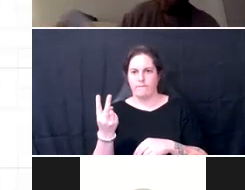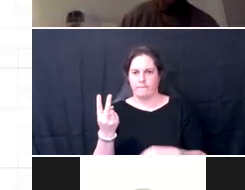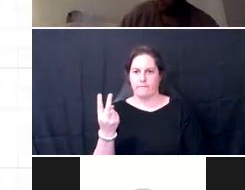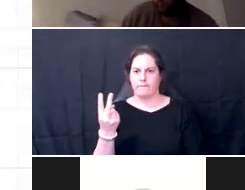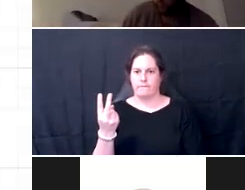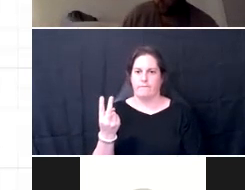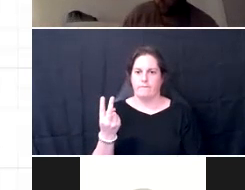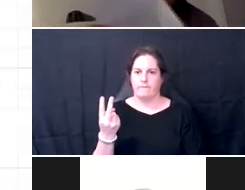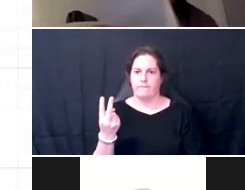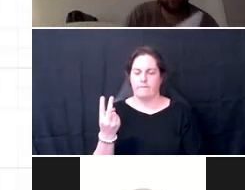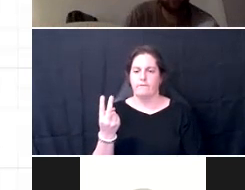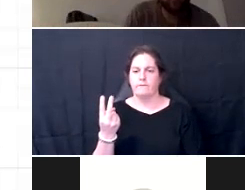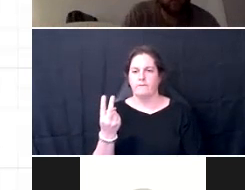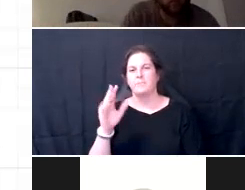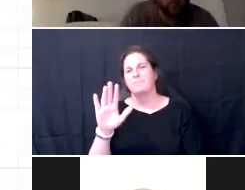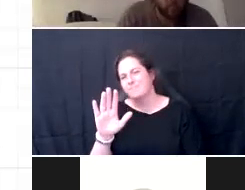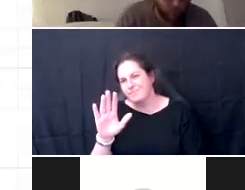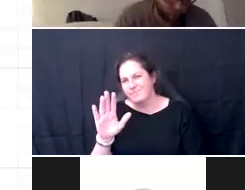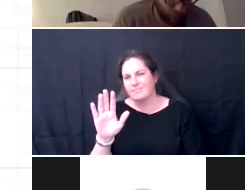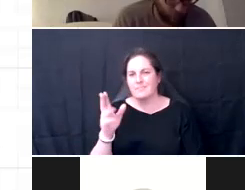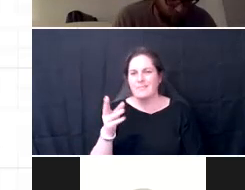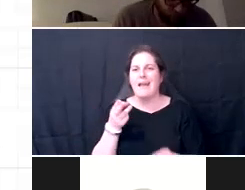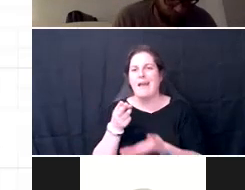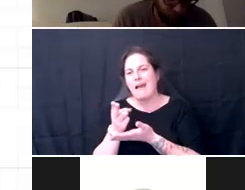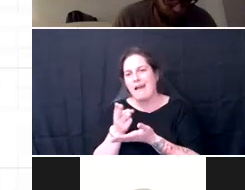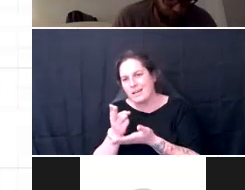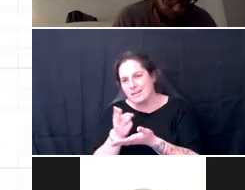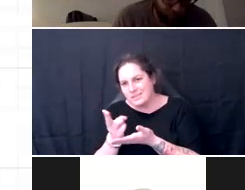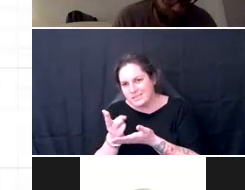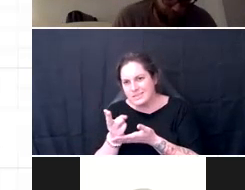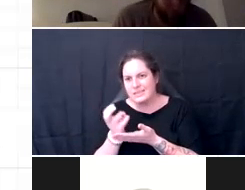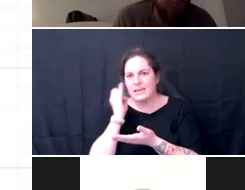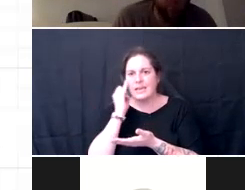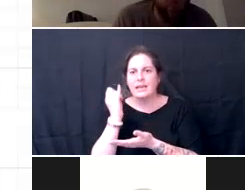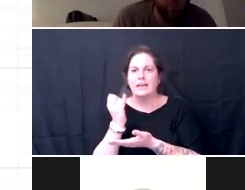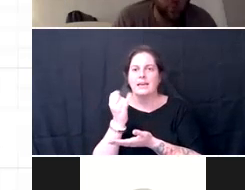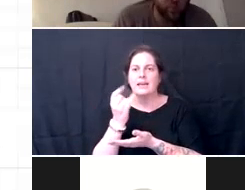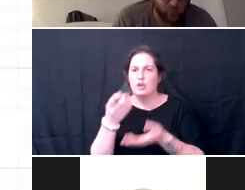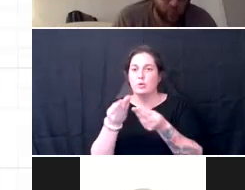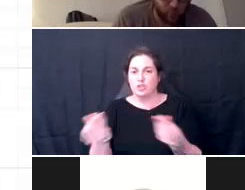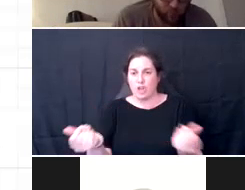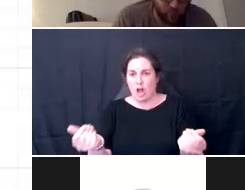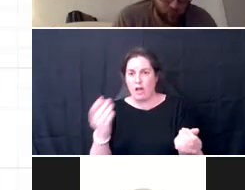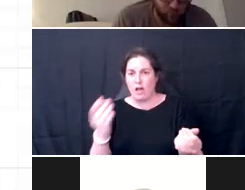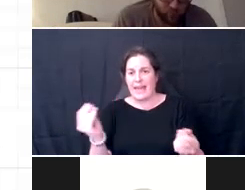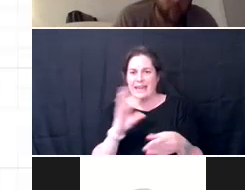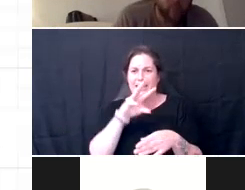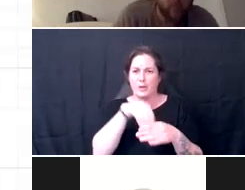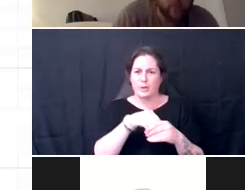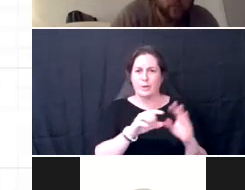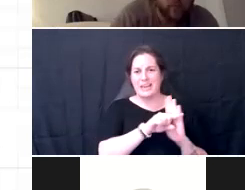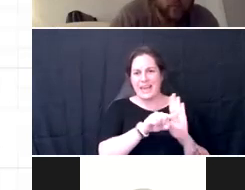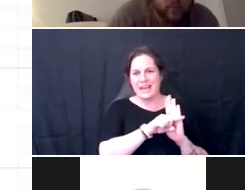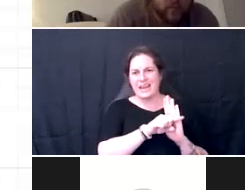33.12 meters. And honestly, if you solved it and got and left the minus sign in, I wouldn't beat you up, because